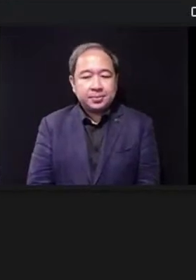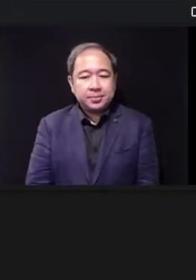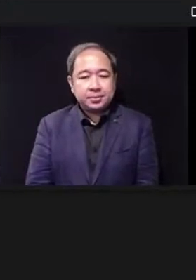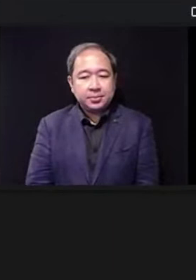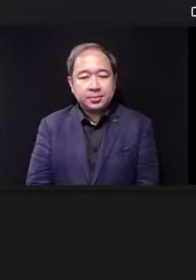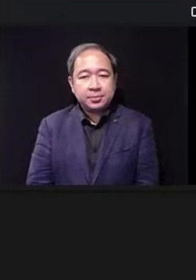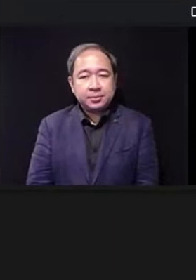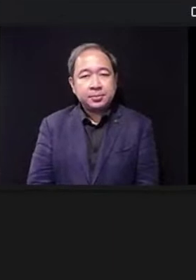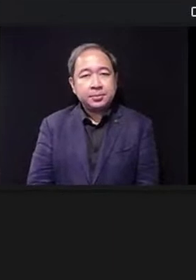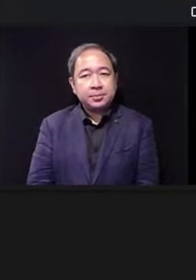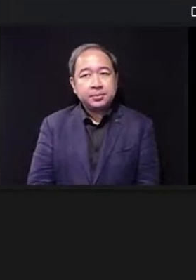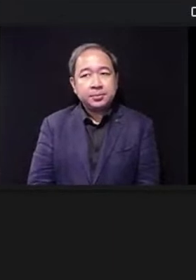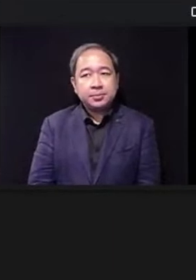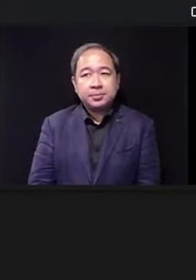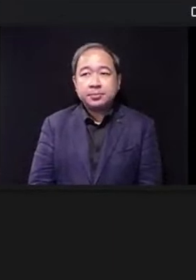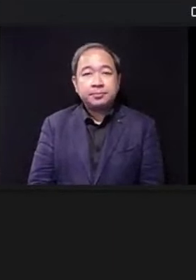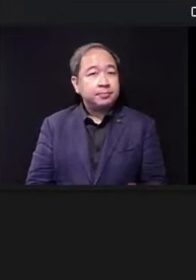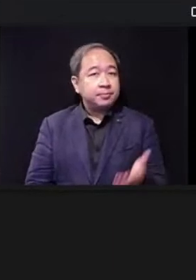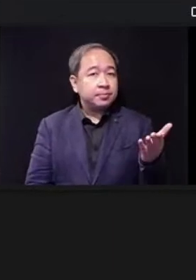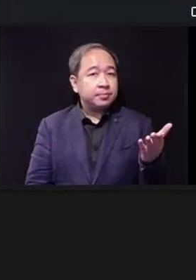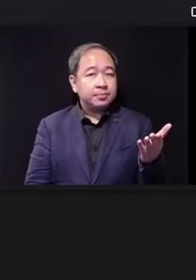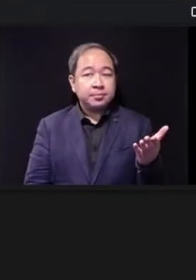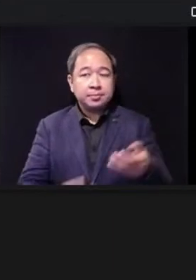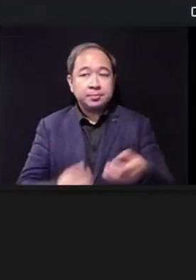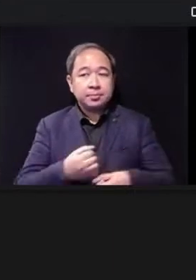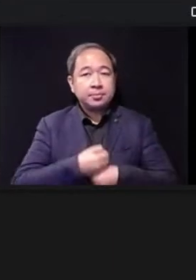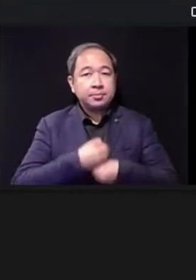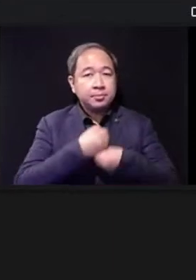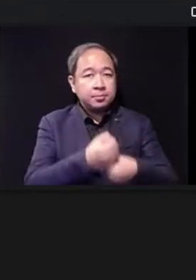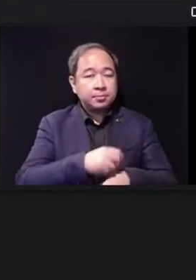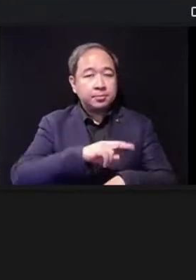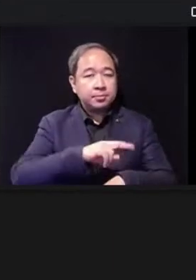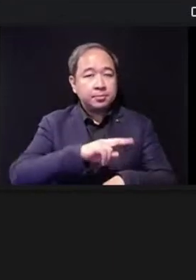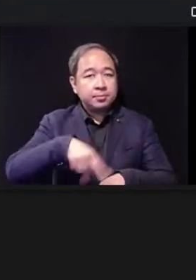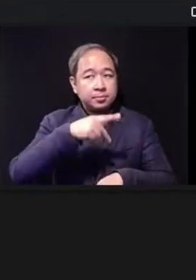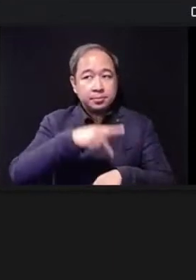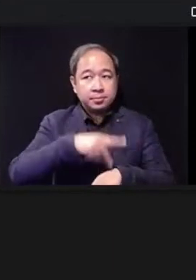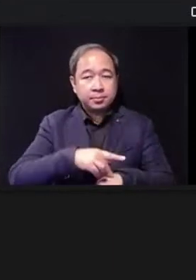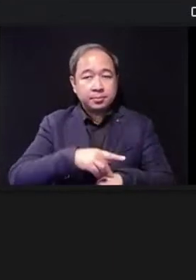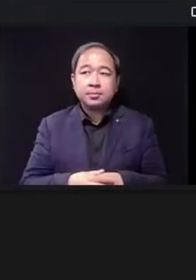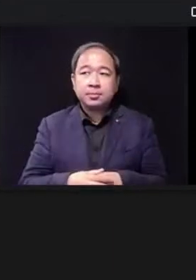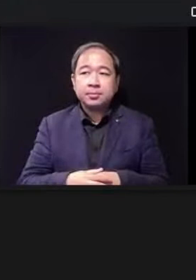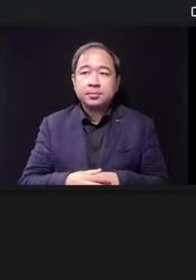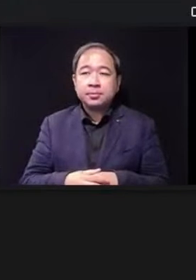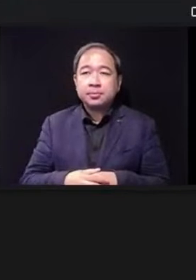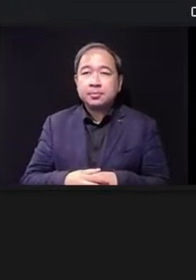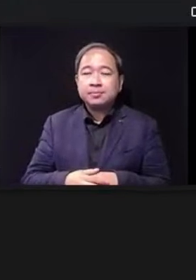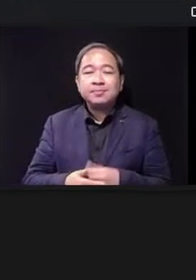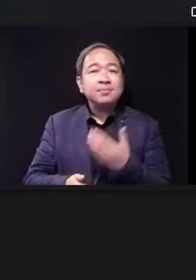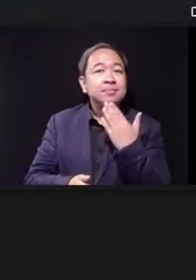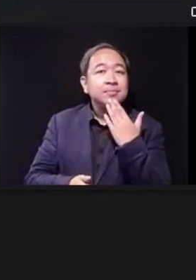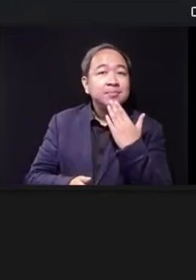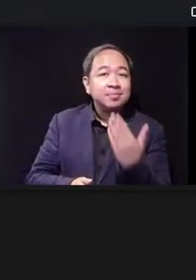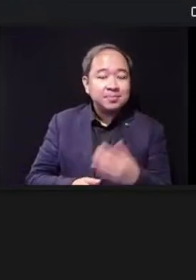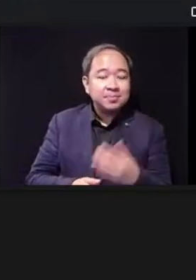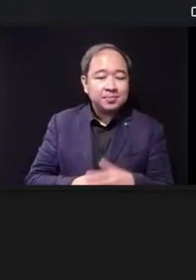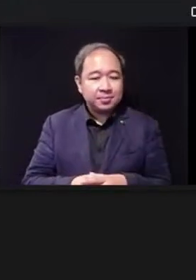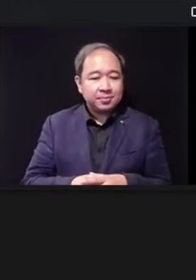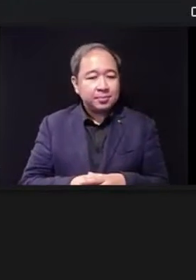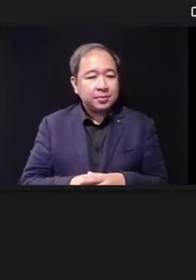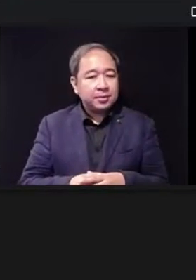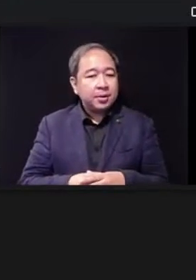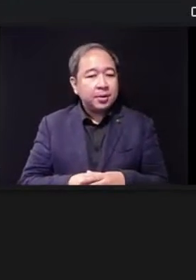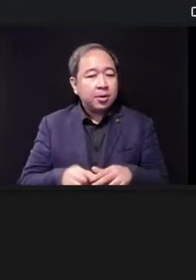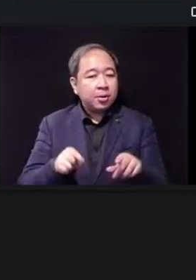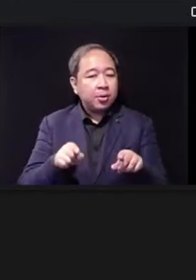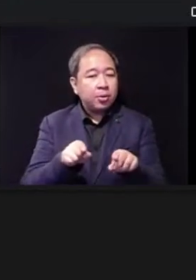May I call on the distinguished delegate from the Philippines? Thank you, Madam Chair. May we also